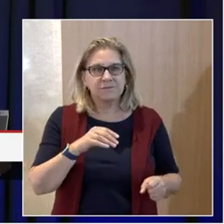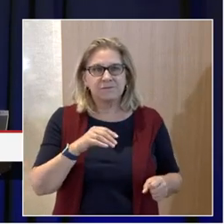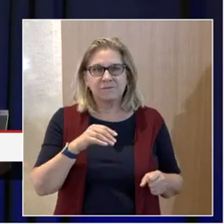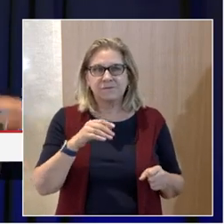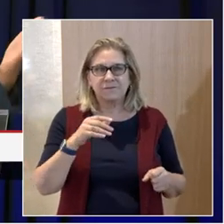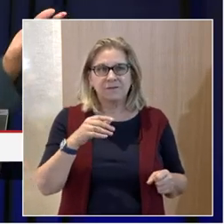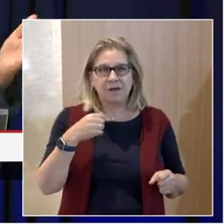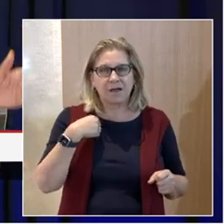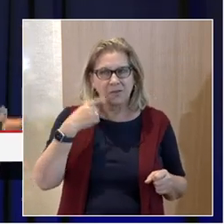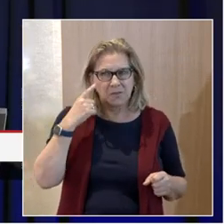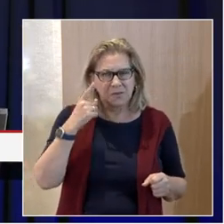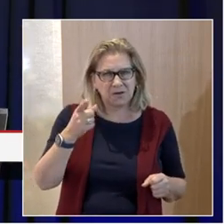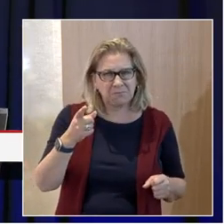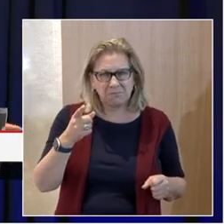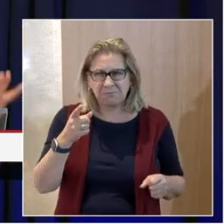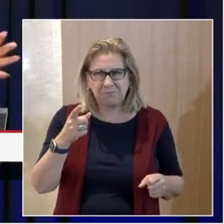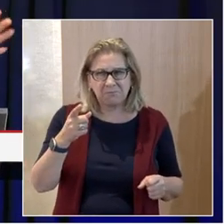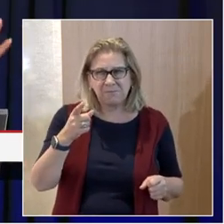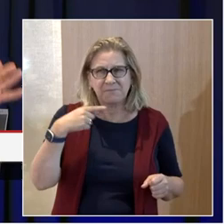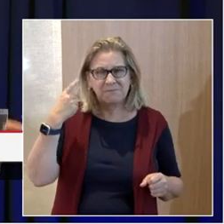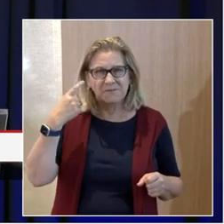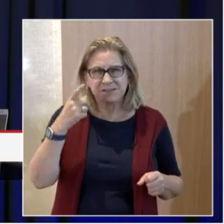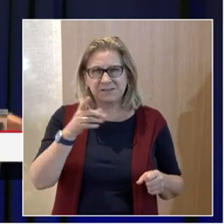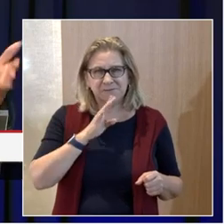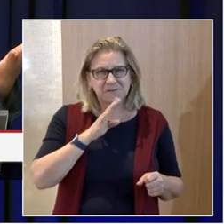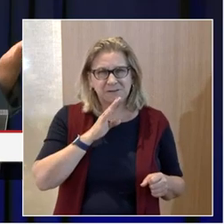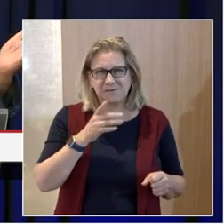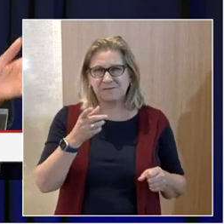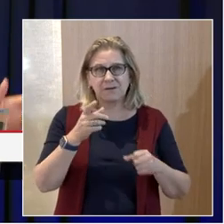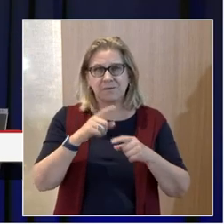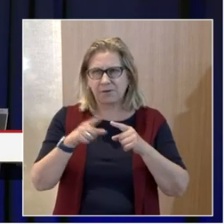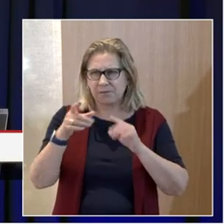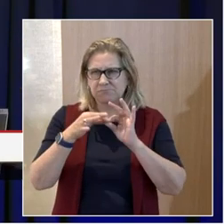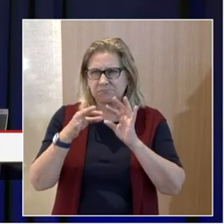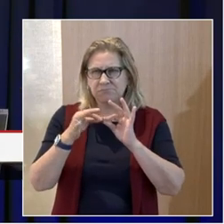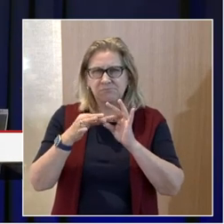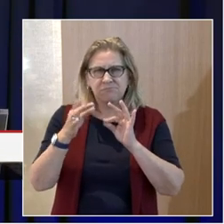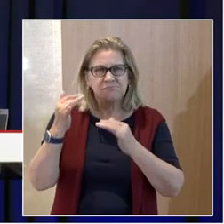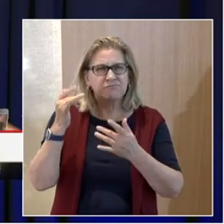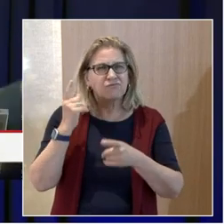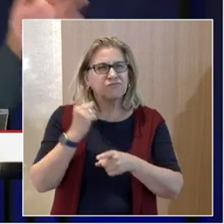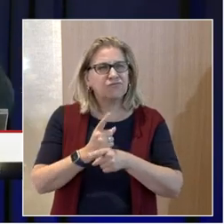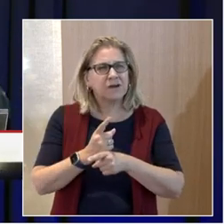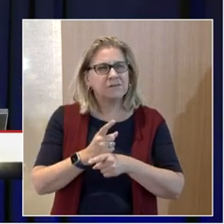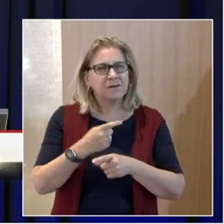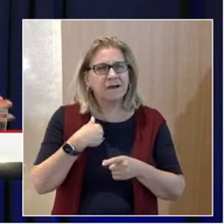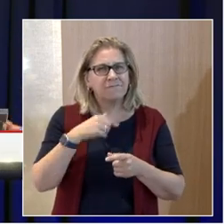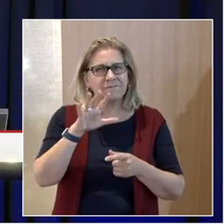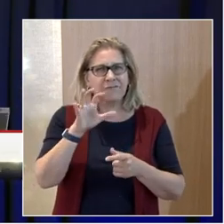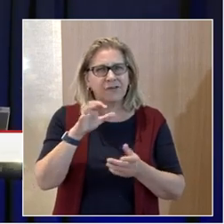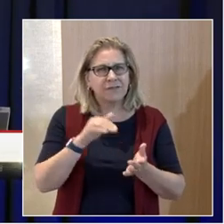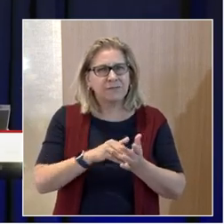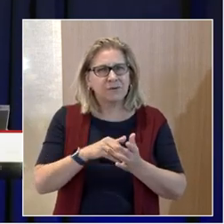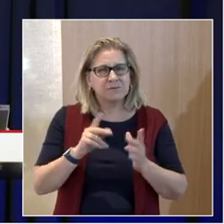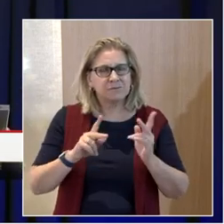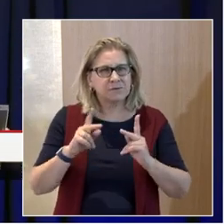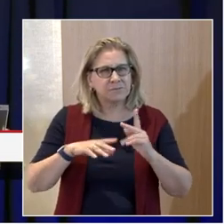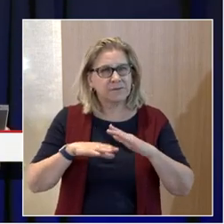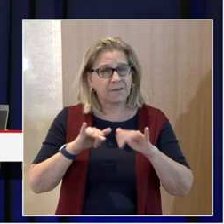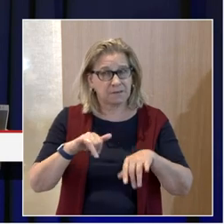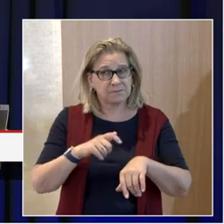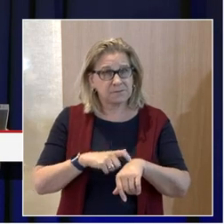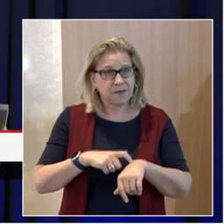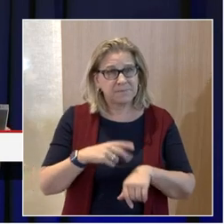we would add, then we were probably around 500,000 people, maybe less, that we would add 100,000 people